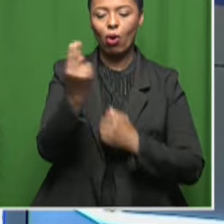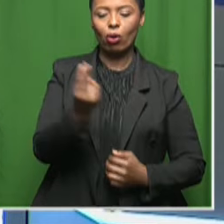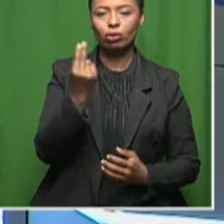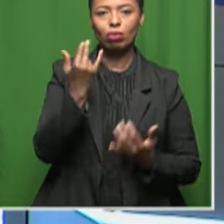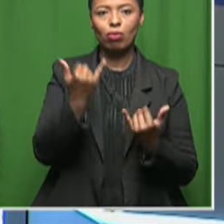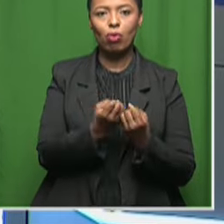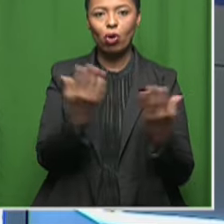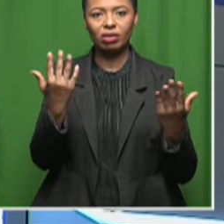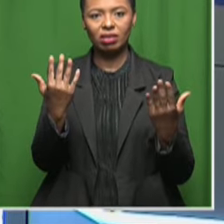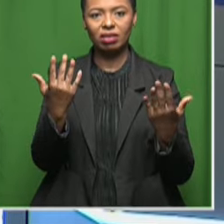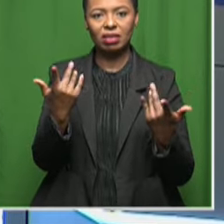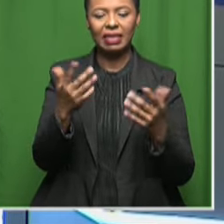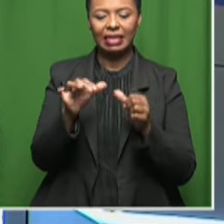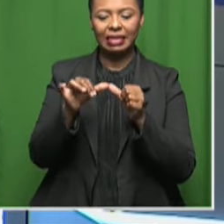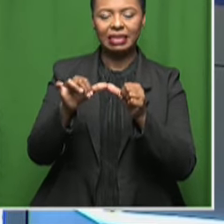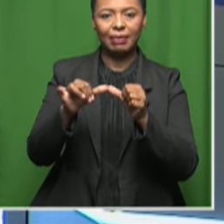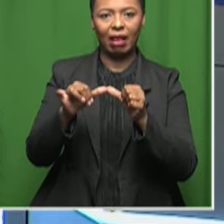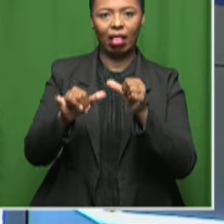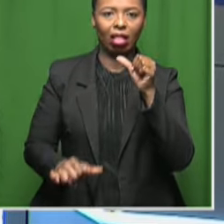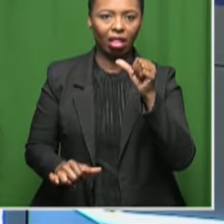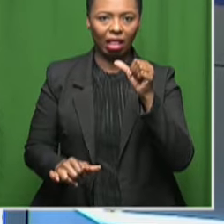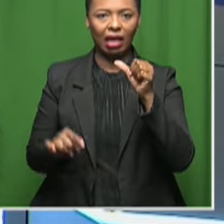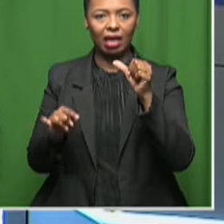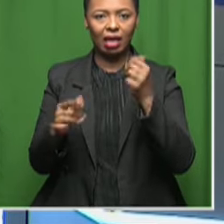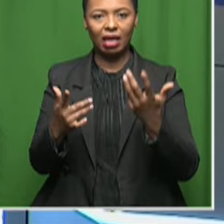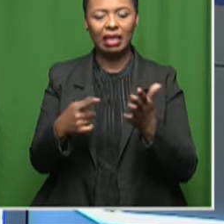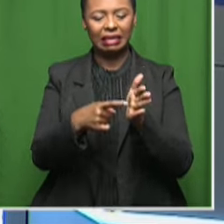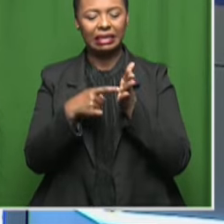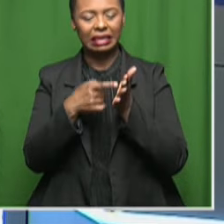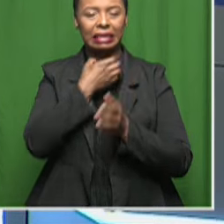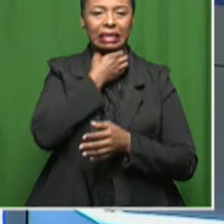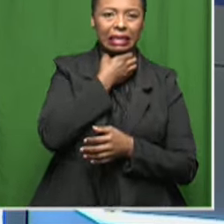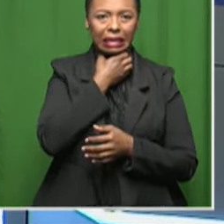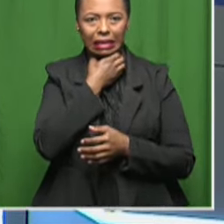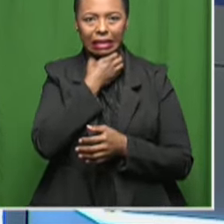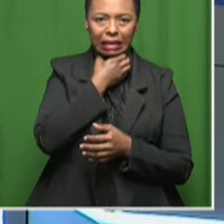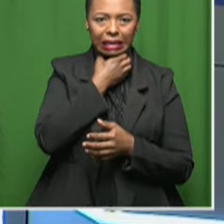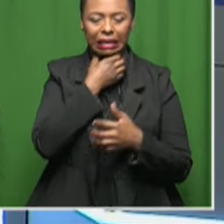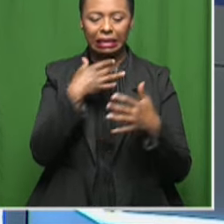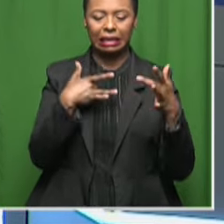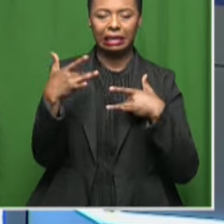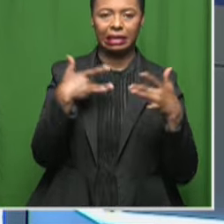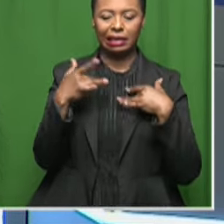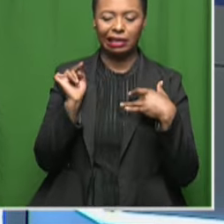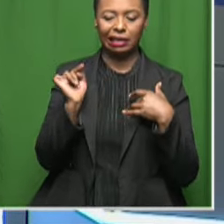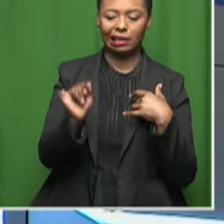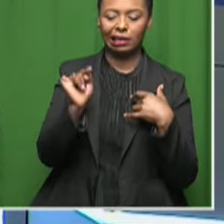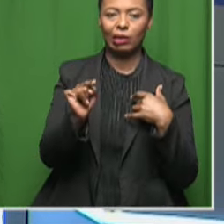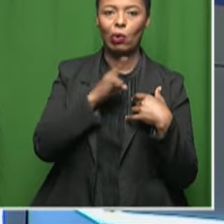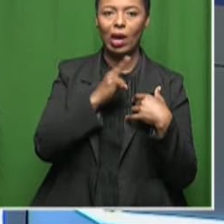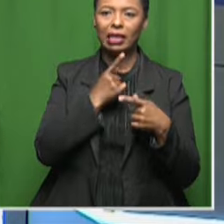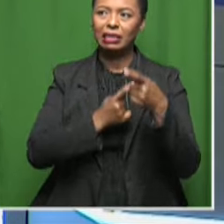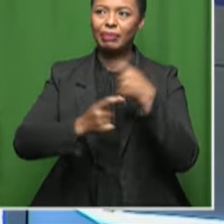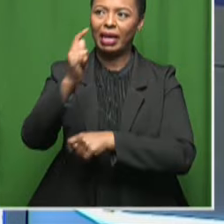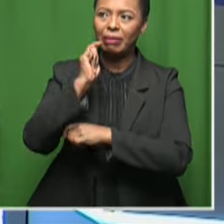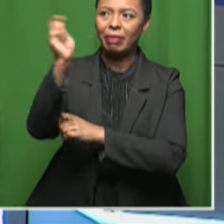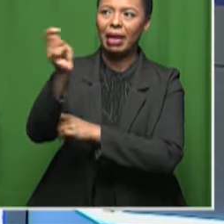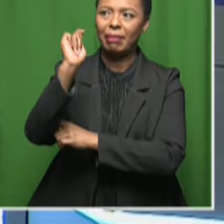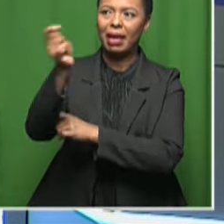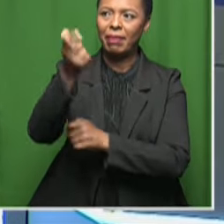an unsustainable path as far as debt is concerned. Many of them now spending more on debt service costs than they do